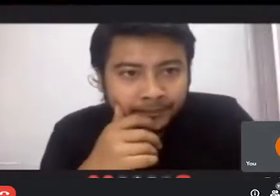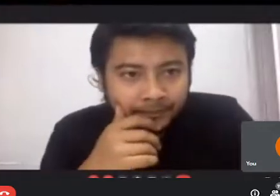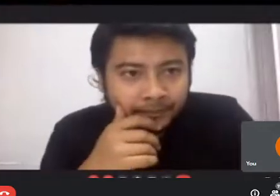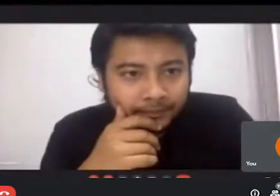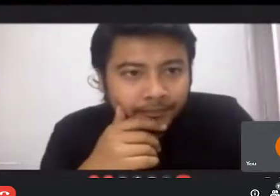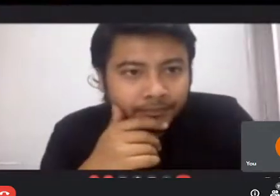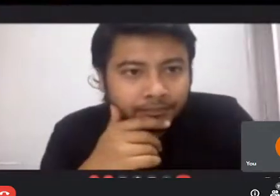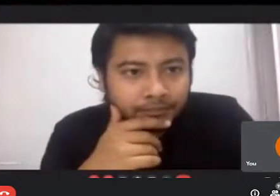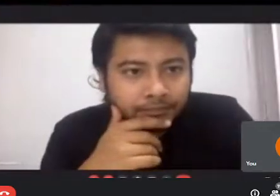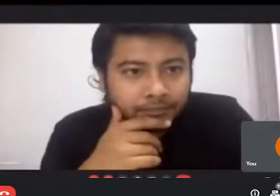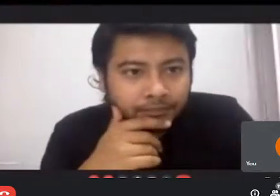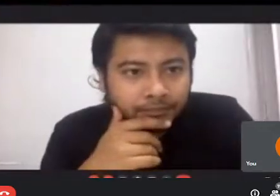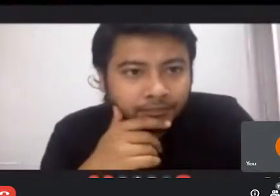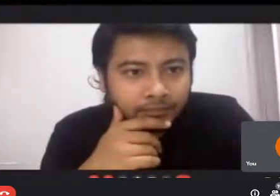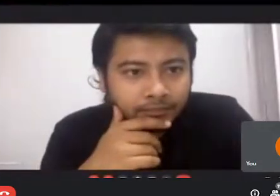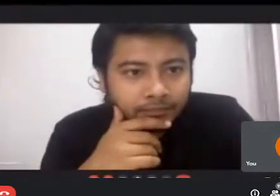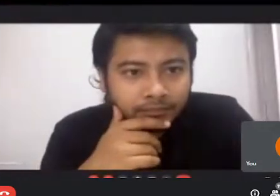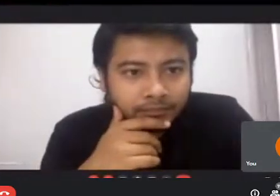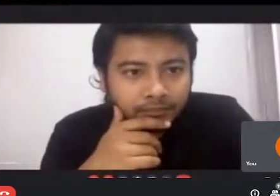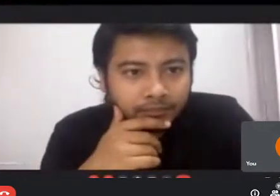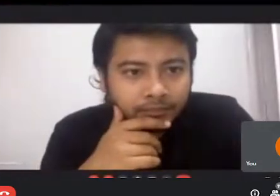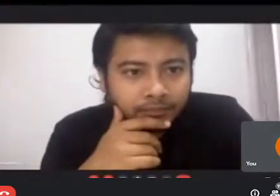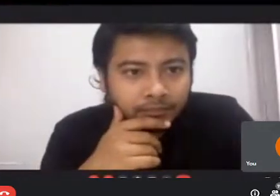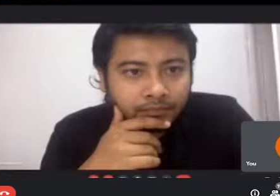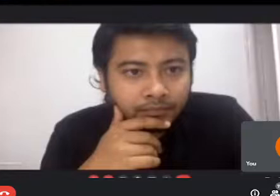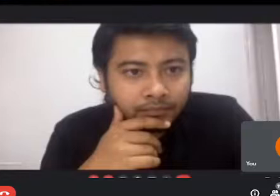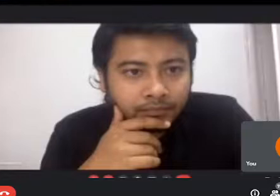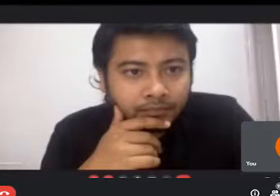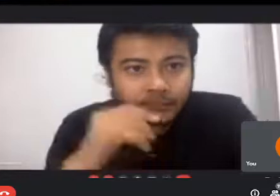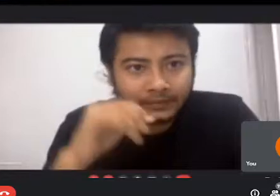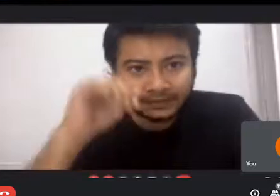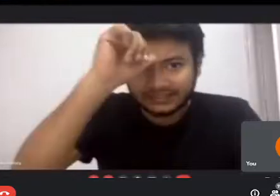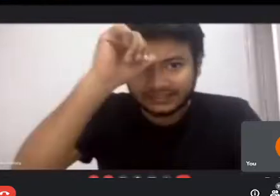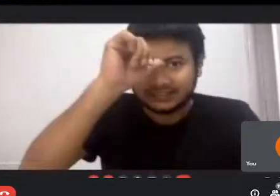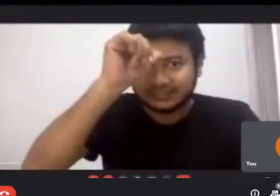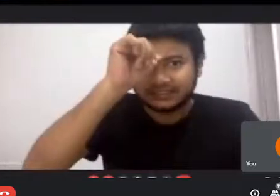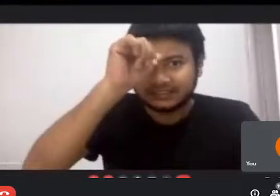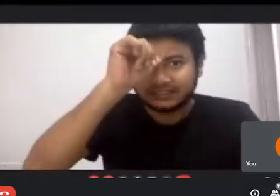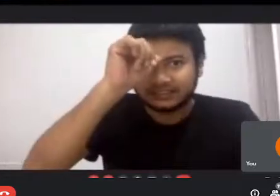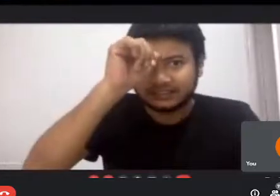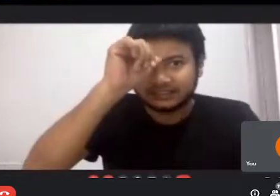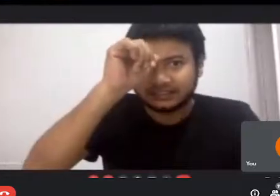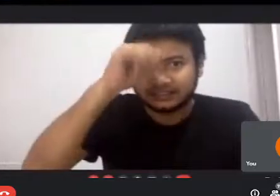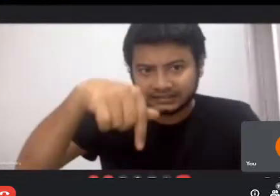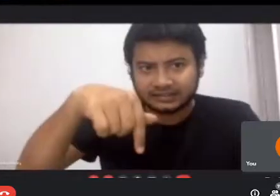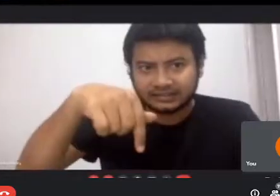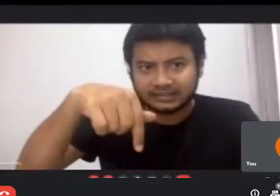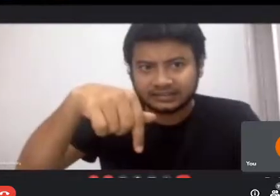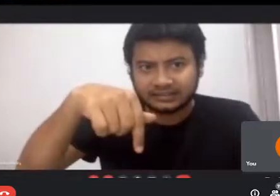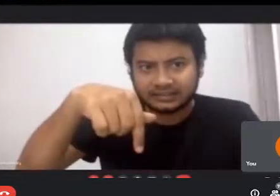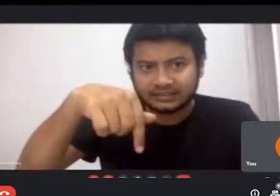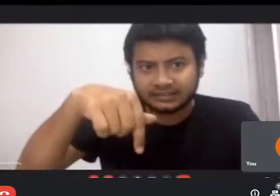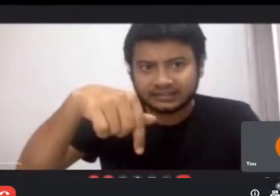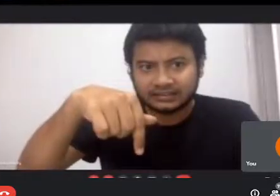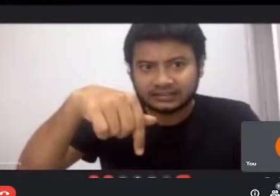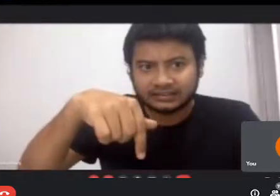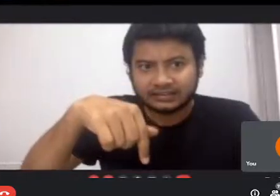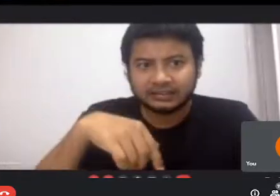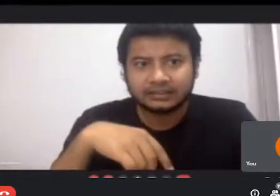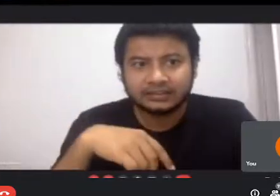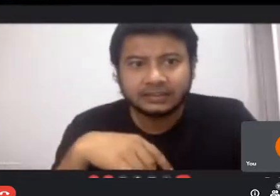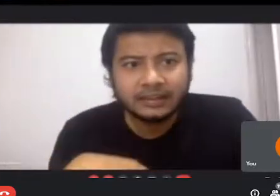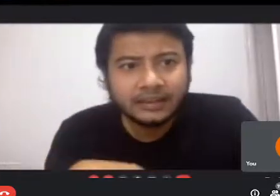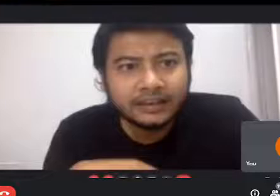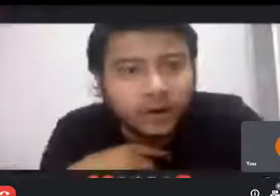in Uganda's system, the age is getting more and more 18 and above people who is going, and in India. Talking